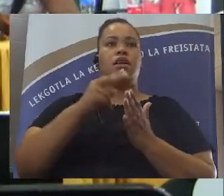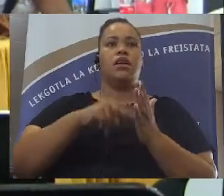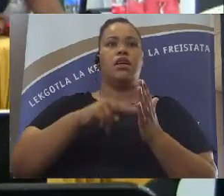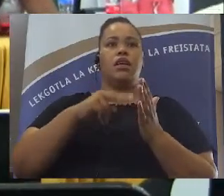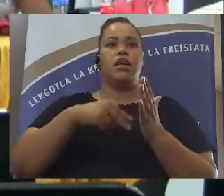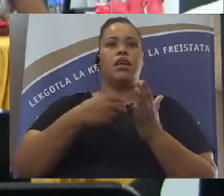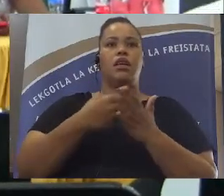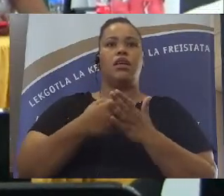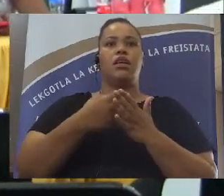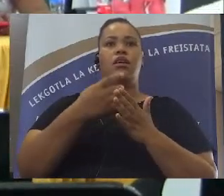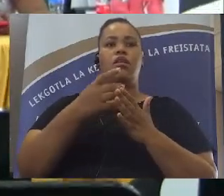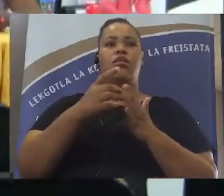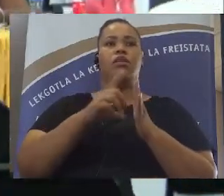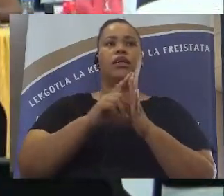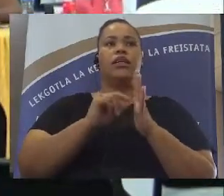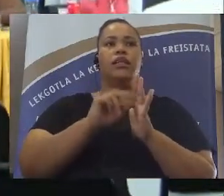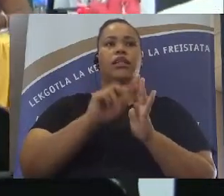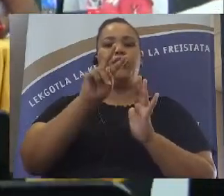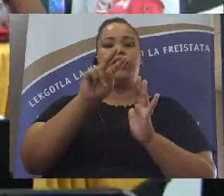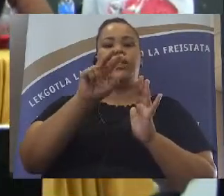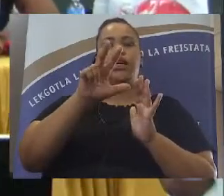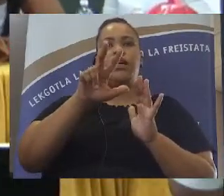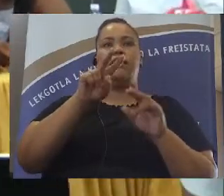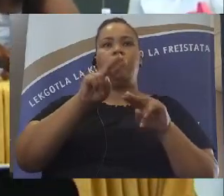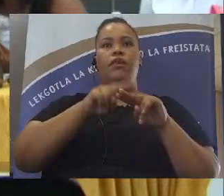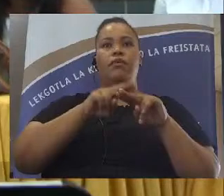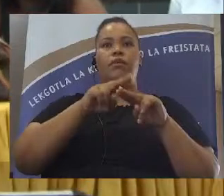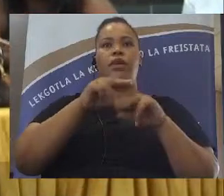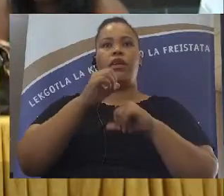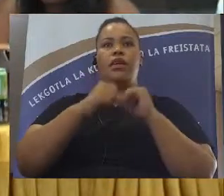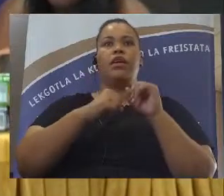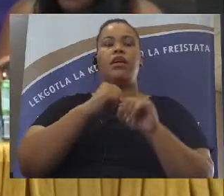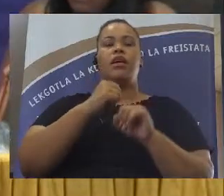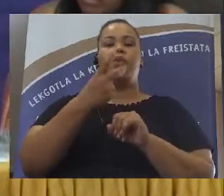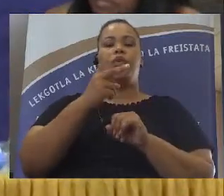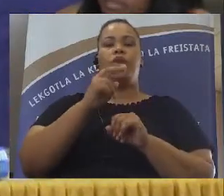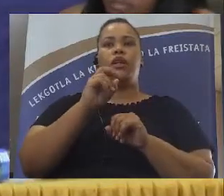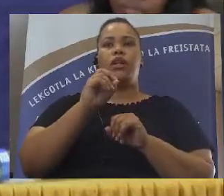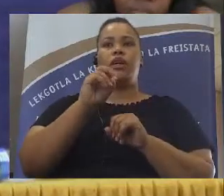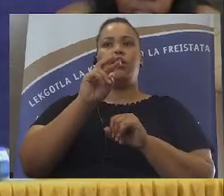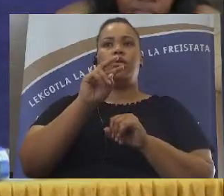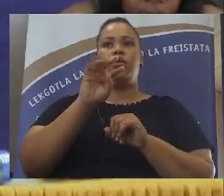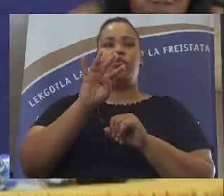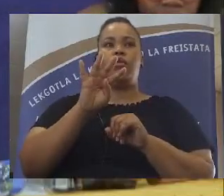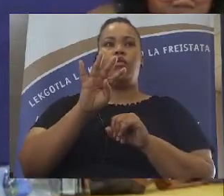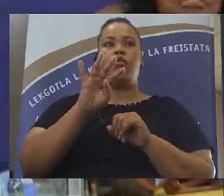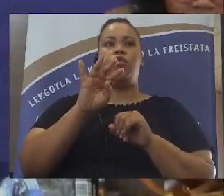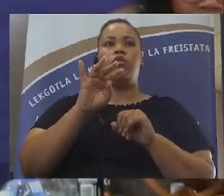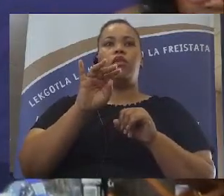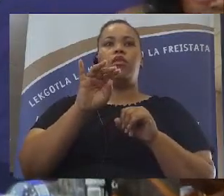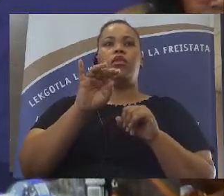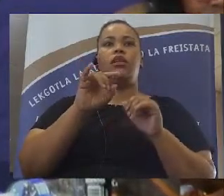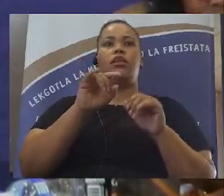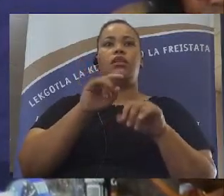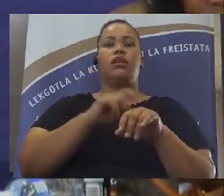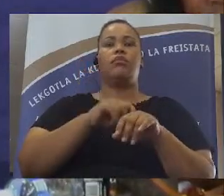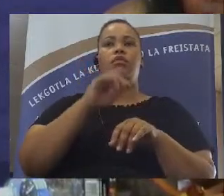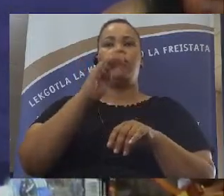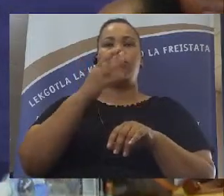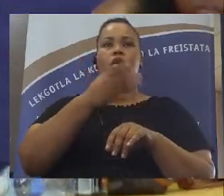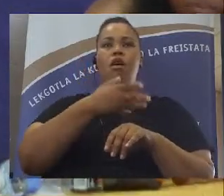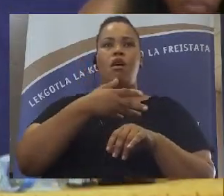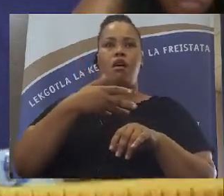the 28th of February 2024, next week at 4:30. Hore o